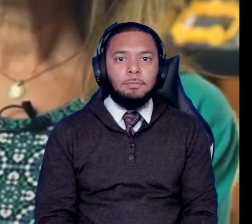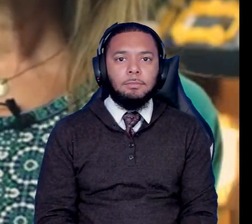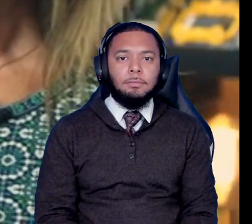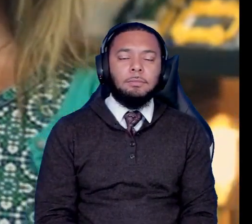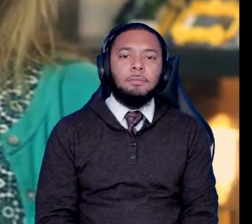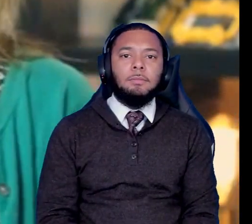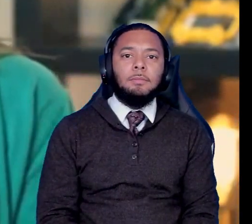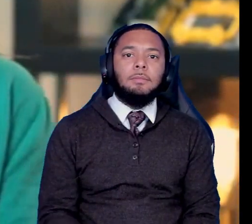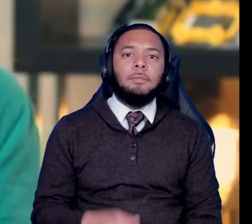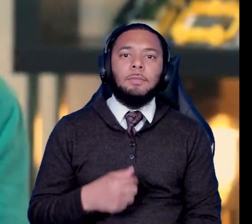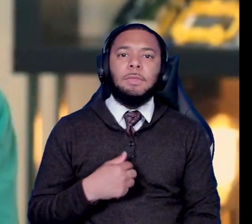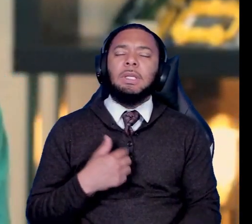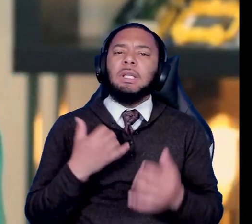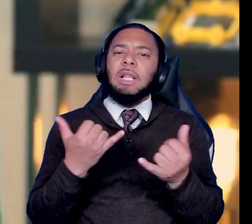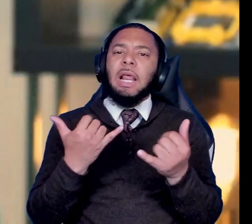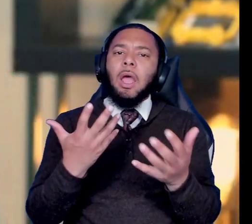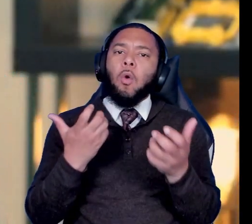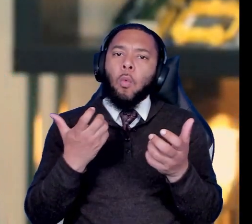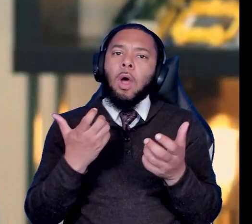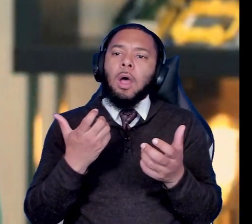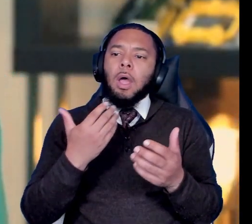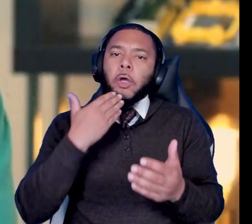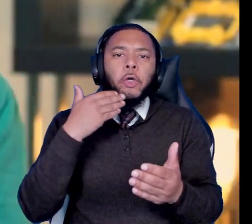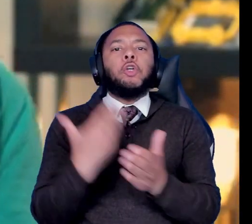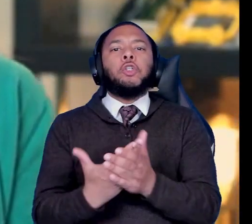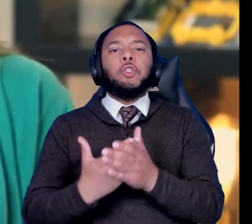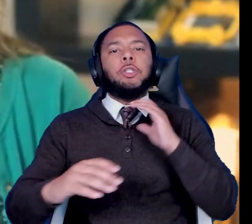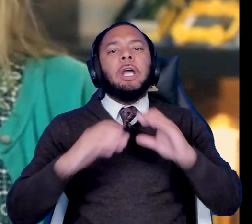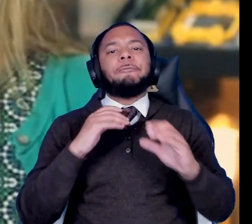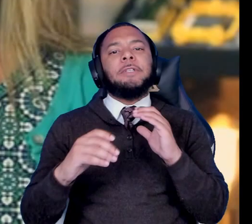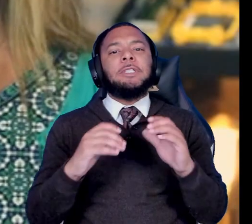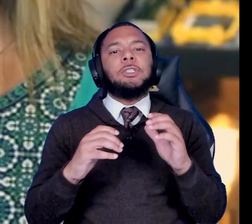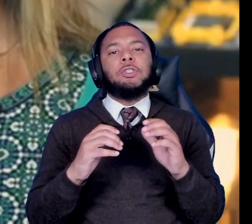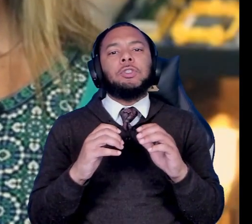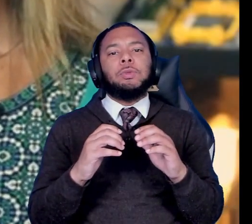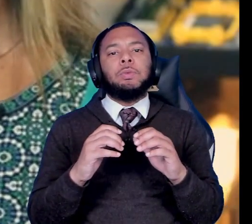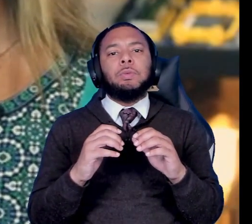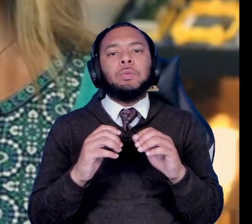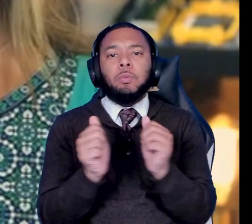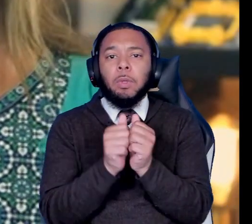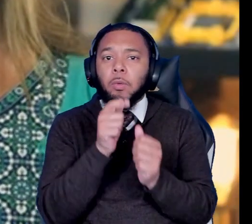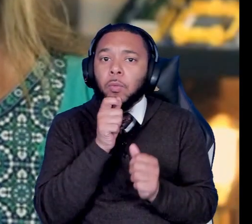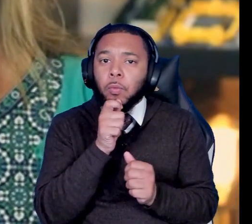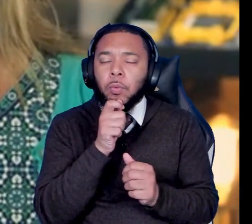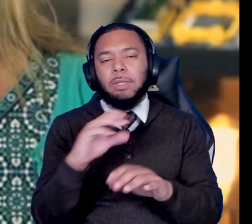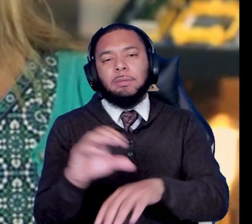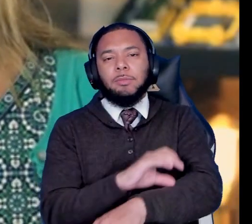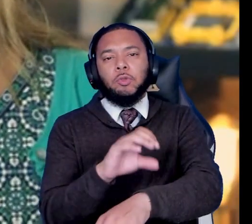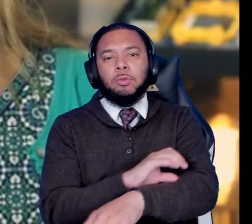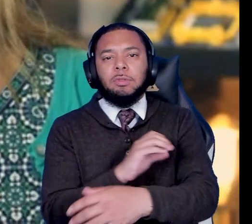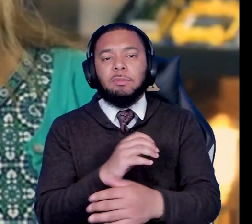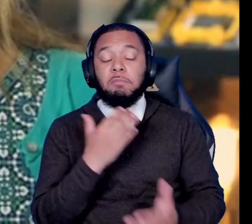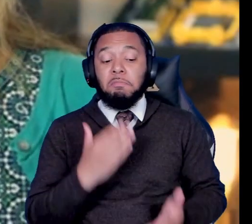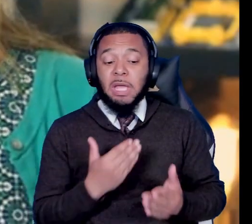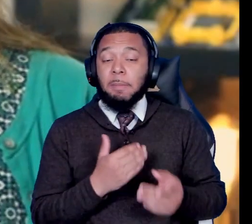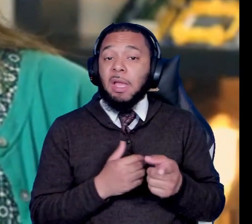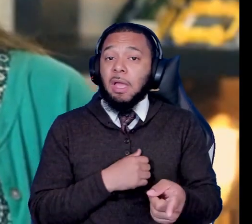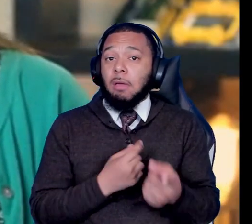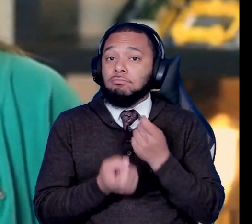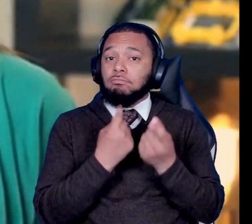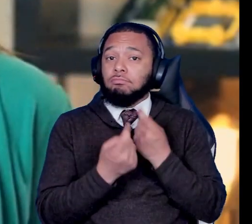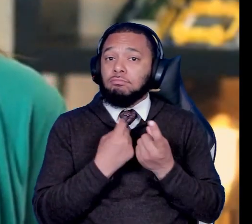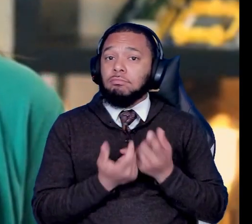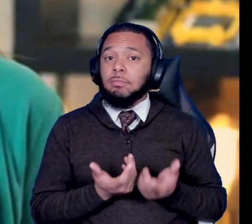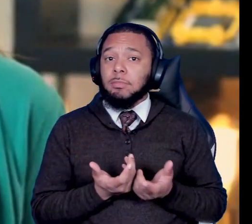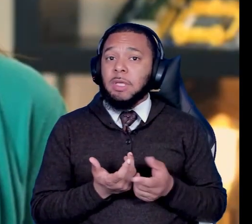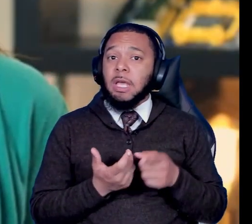I'd like to have a more meaningful conversation with my computer. You know, maybe it wants to ask me some questions about myself and